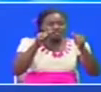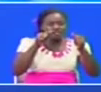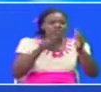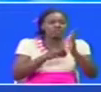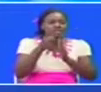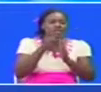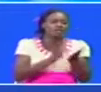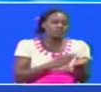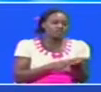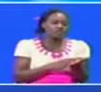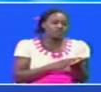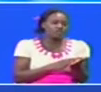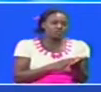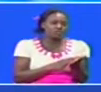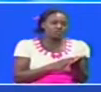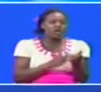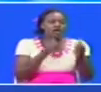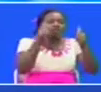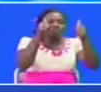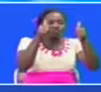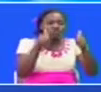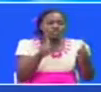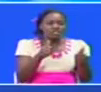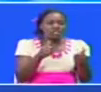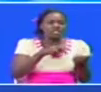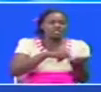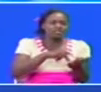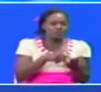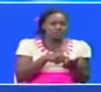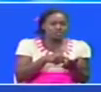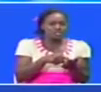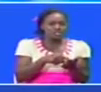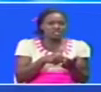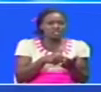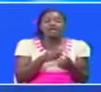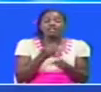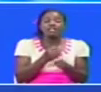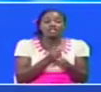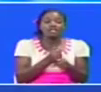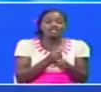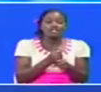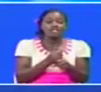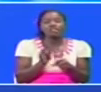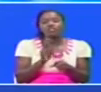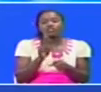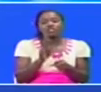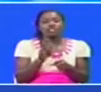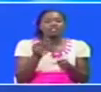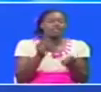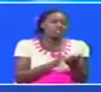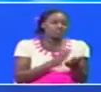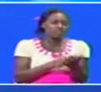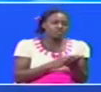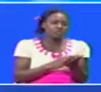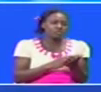post, signifying that the projects that projects which have been done, mm-hmm, they've been done using the Chap Chap. It's as if